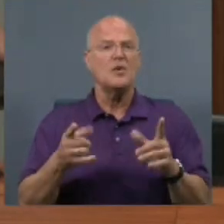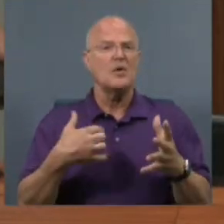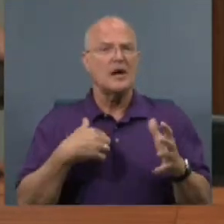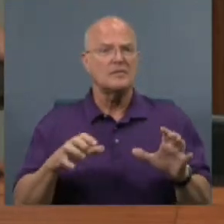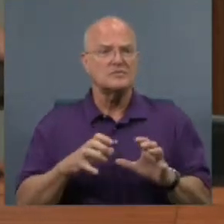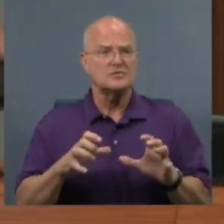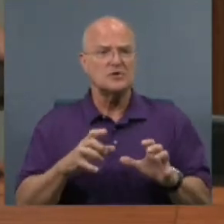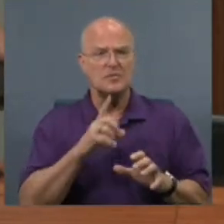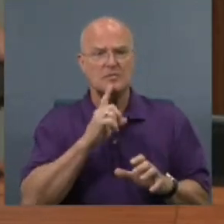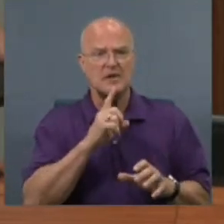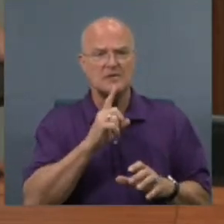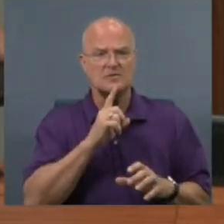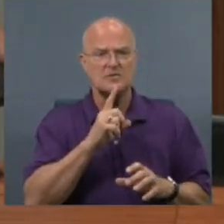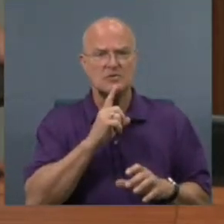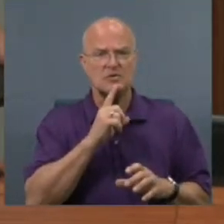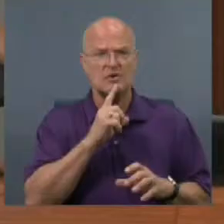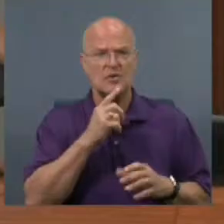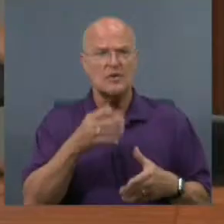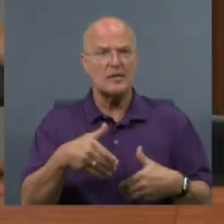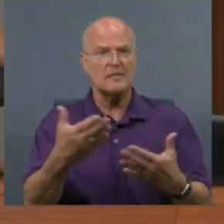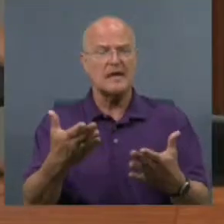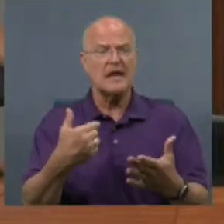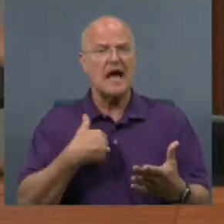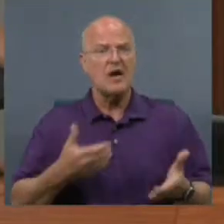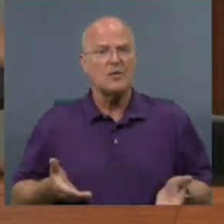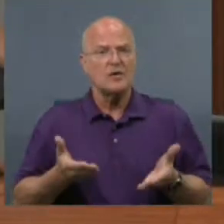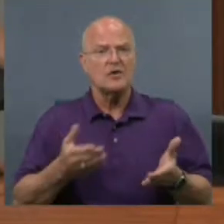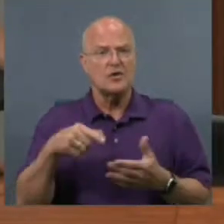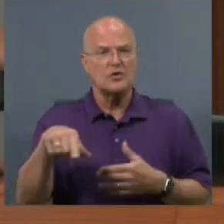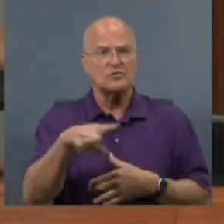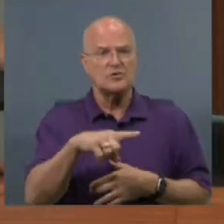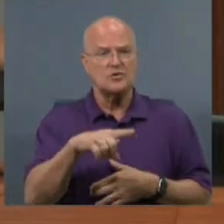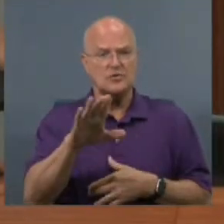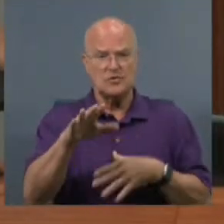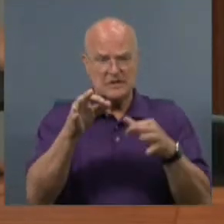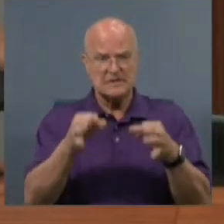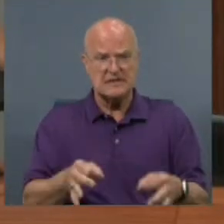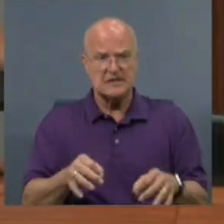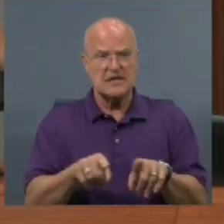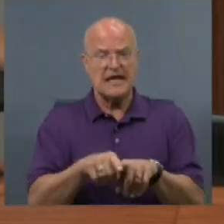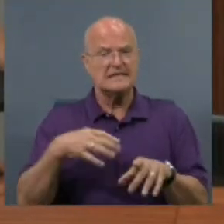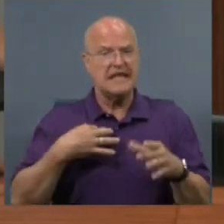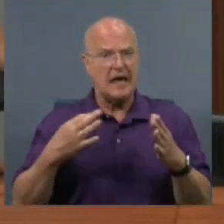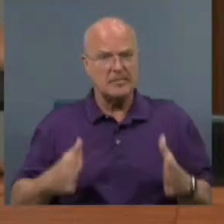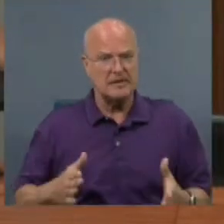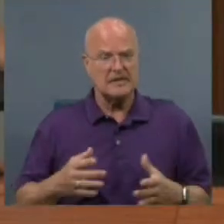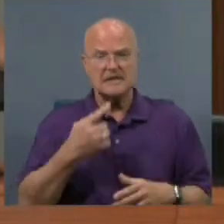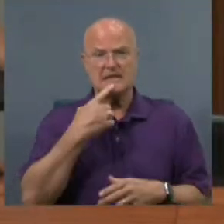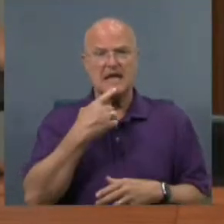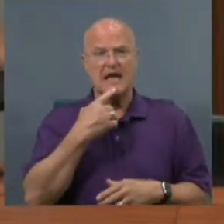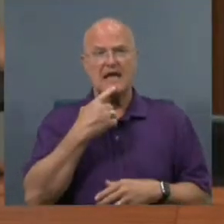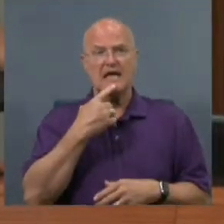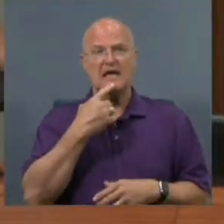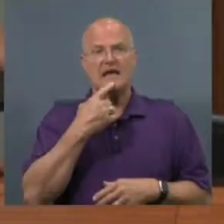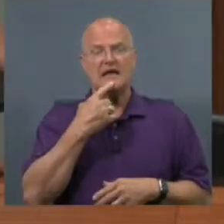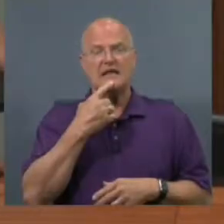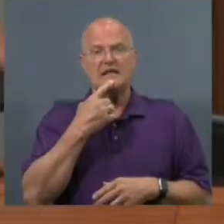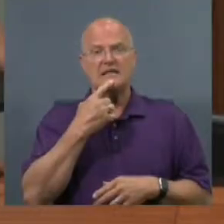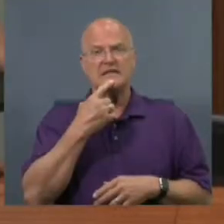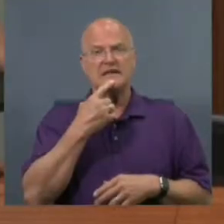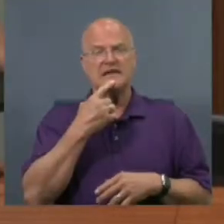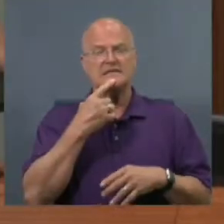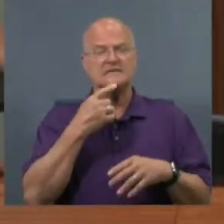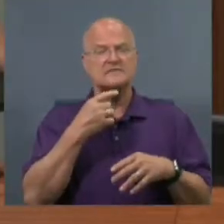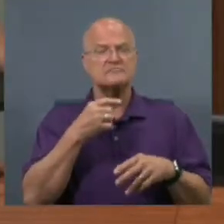I'm going to do is I'm actually going to we don't always make recommendations, but I would encourage you, and this is your decision as an applicant, to say, you know what, let's take a